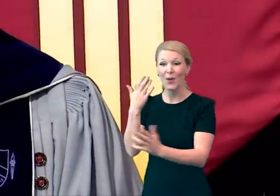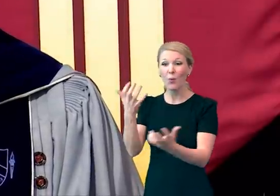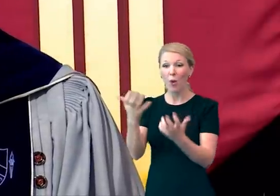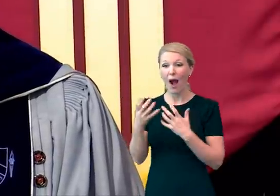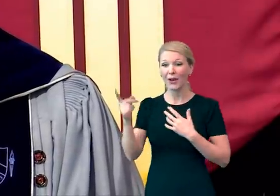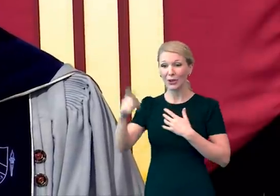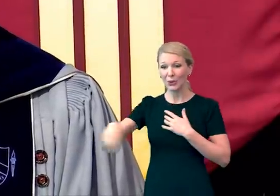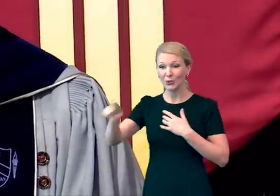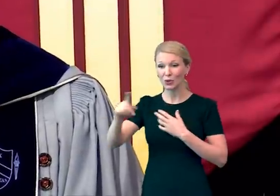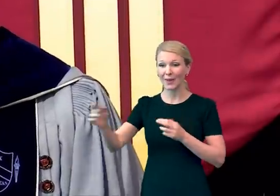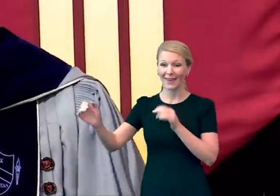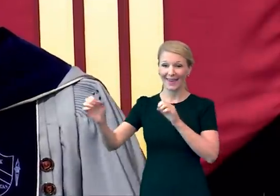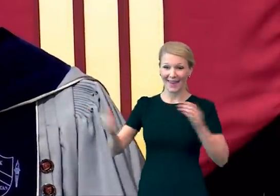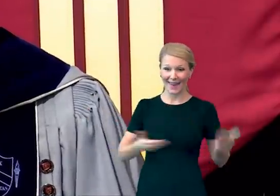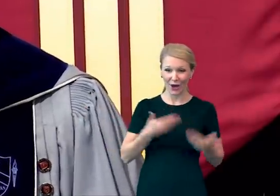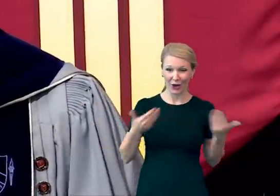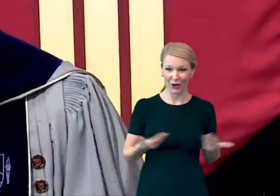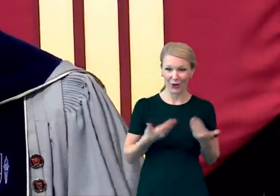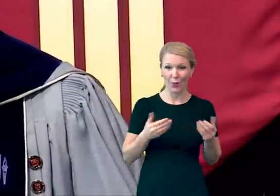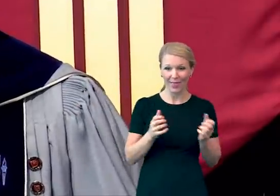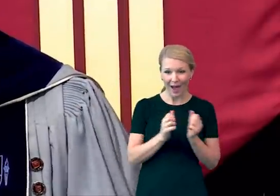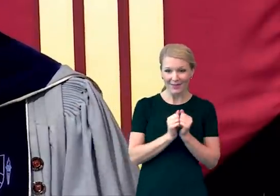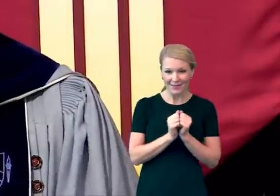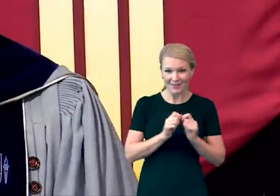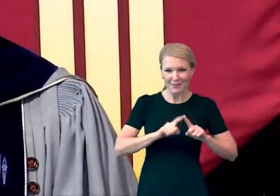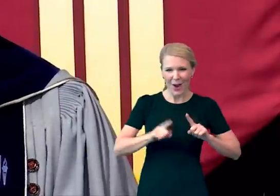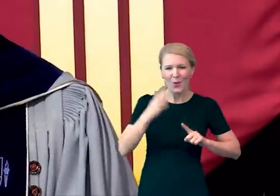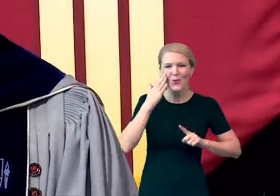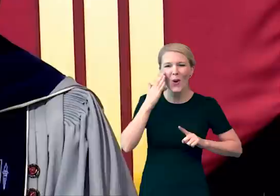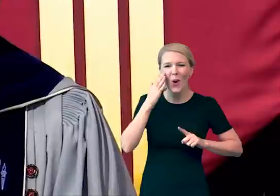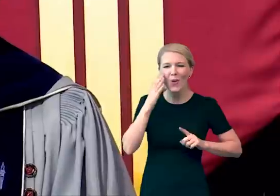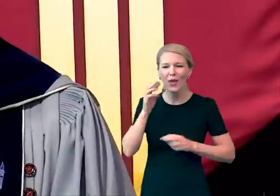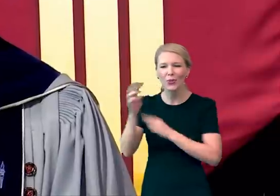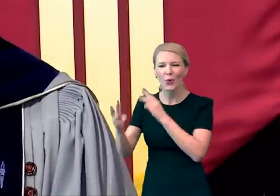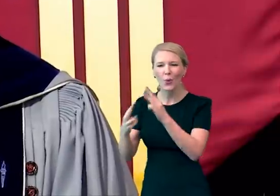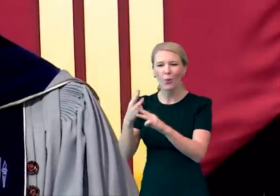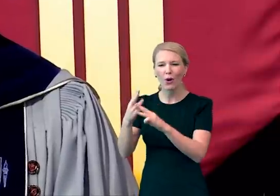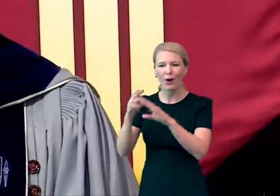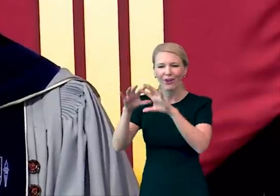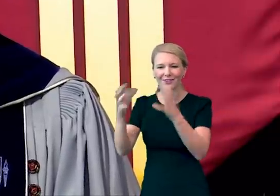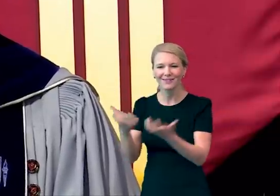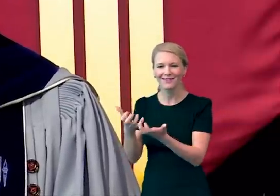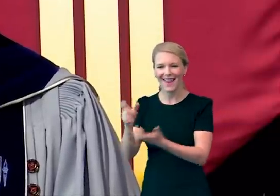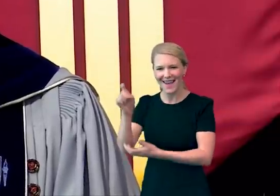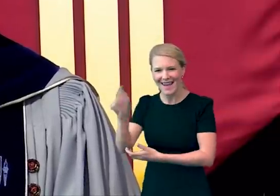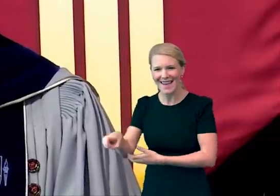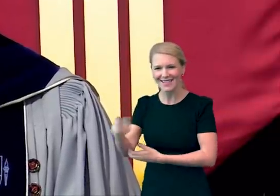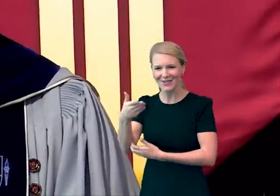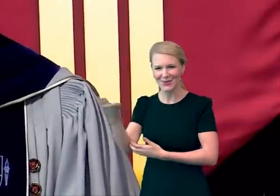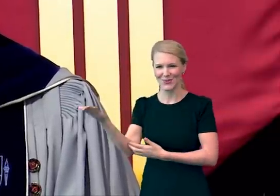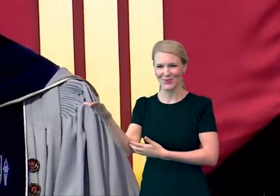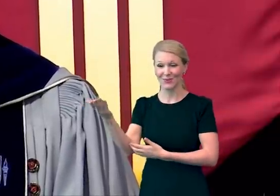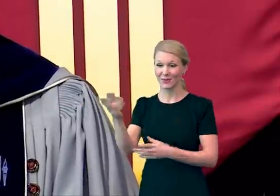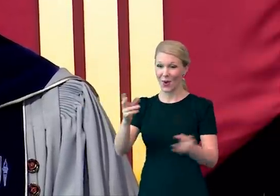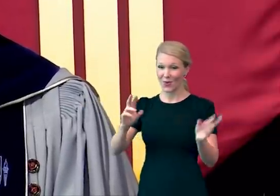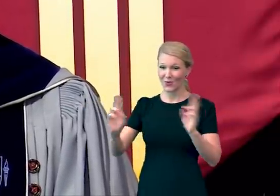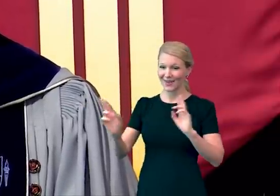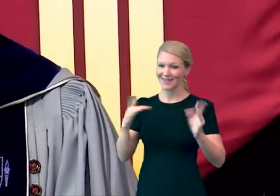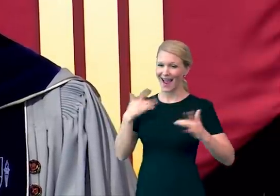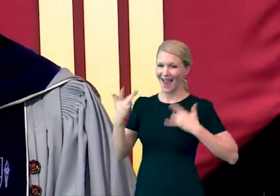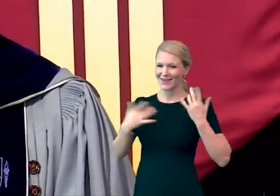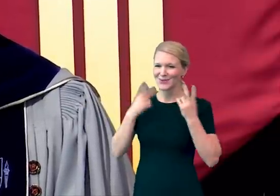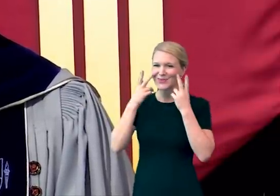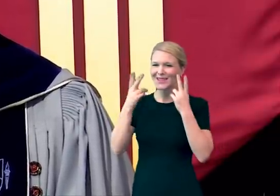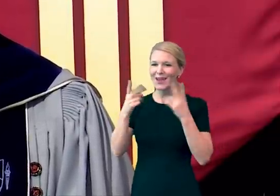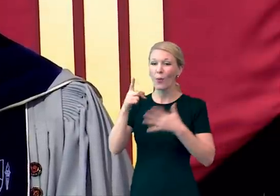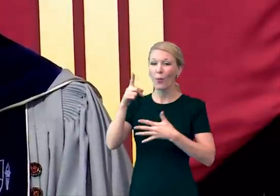it. So as much as we'd like to have you back here with us, we know the world needs you more, and we can't wait to